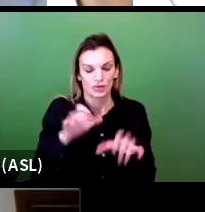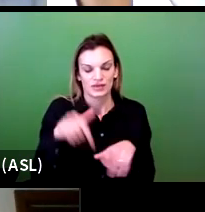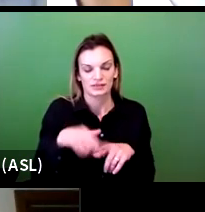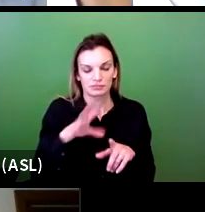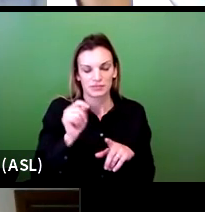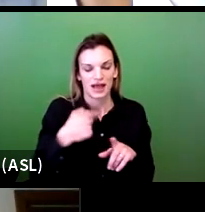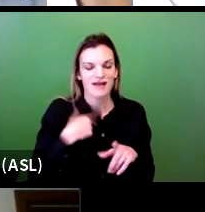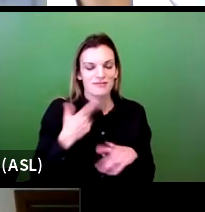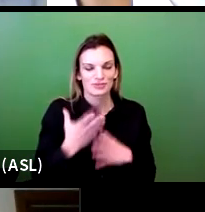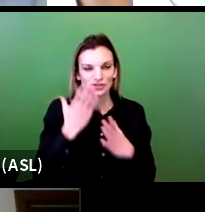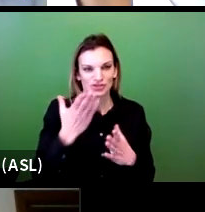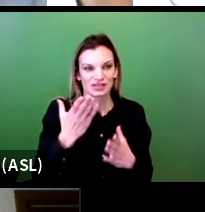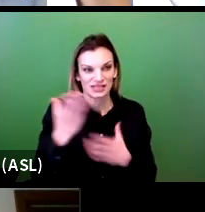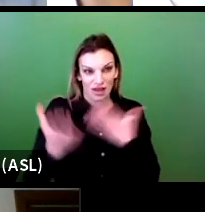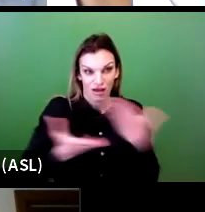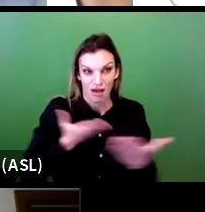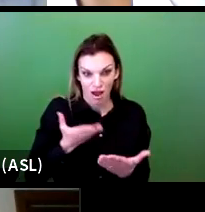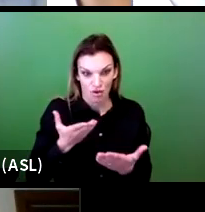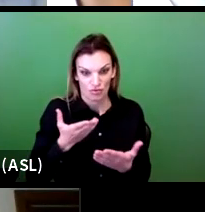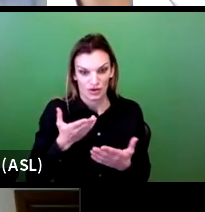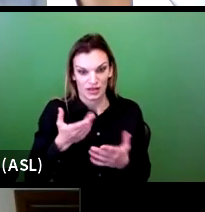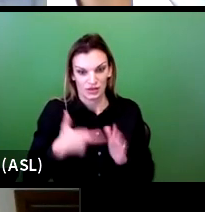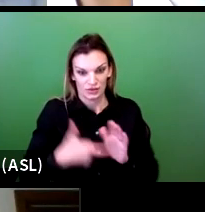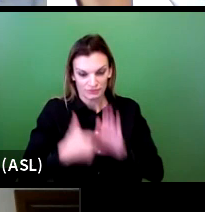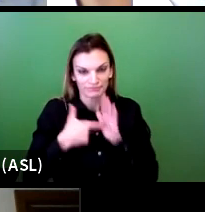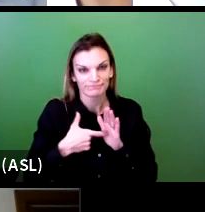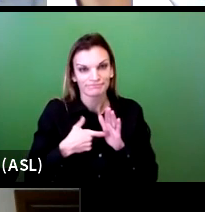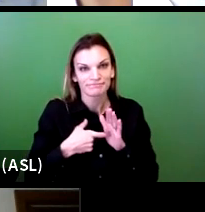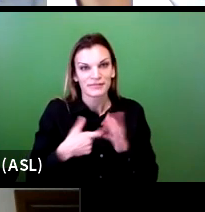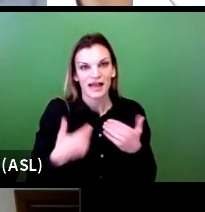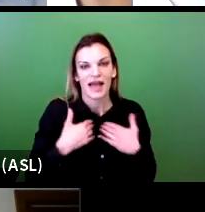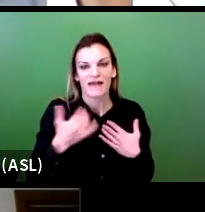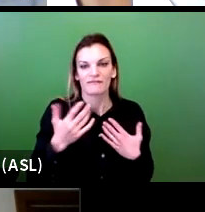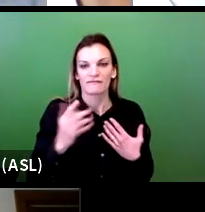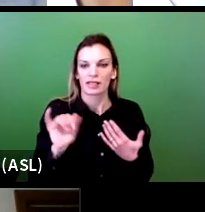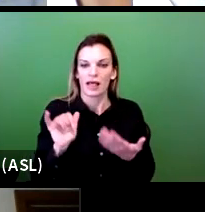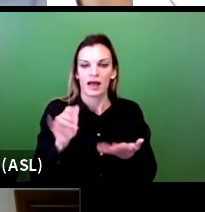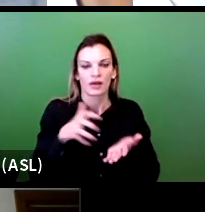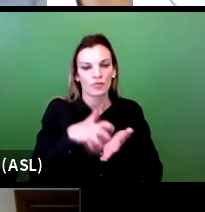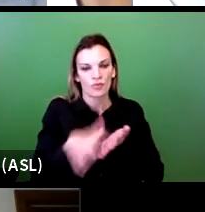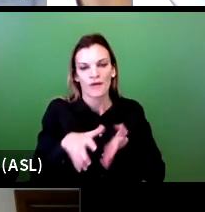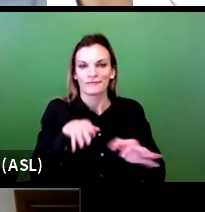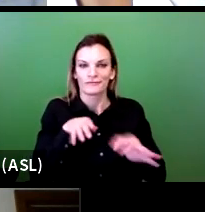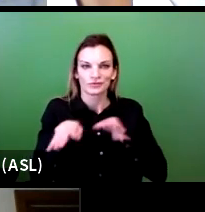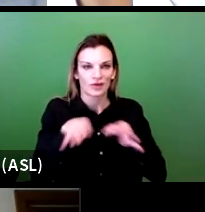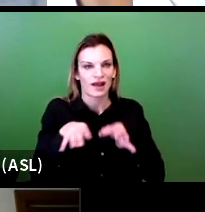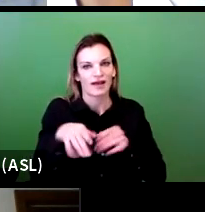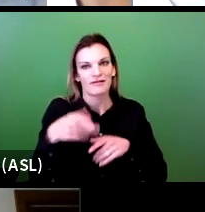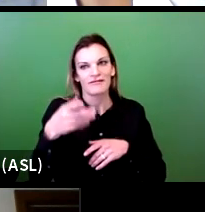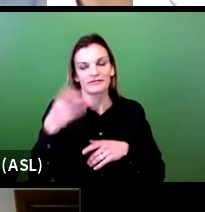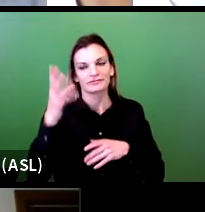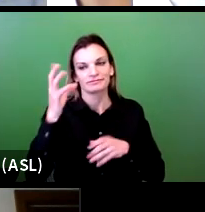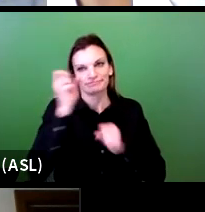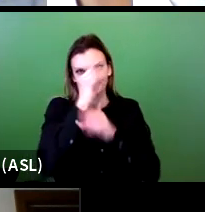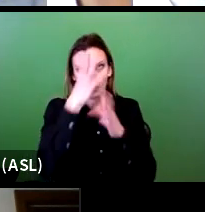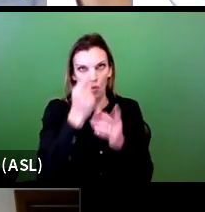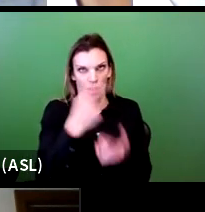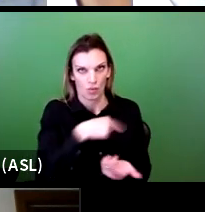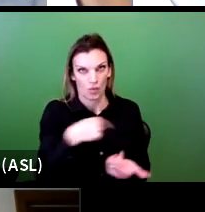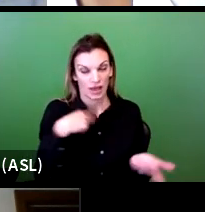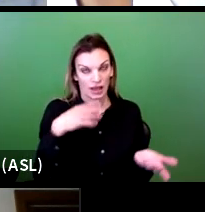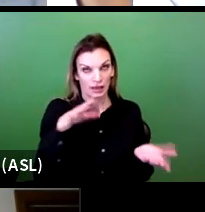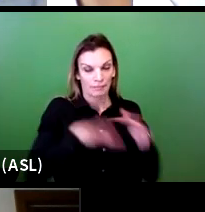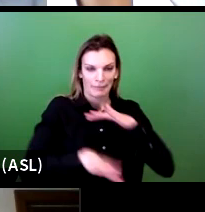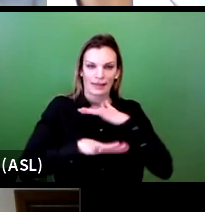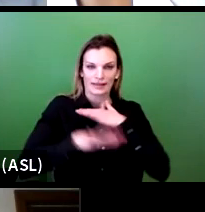I'm suggesting is hiring criteria. We have a rough draft that is, I think we've been using the criteria that is